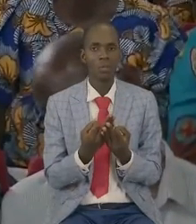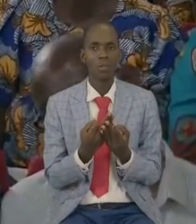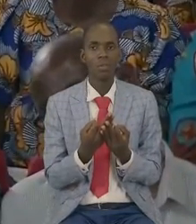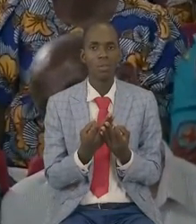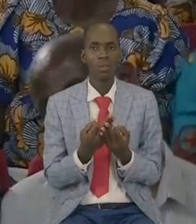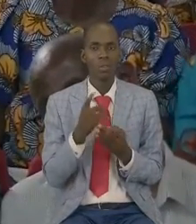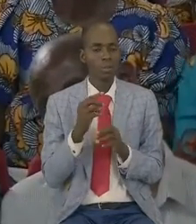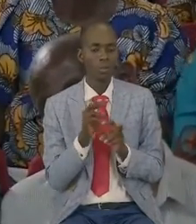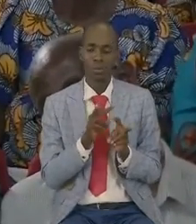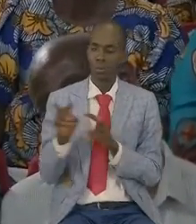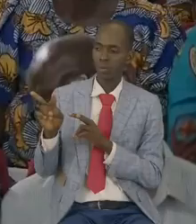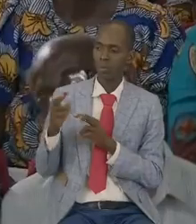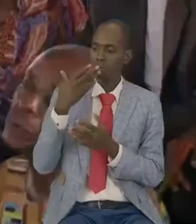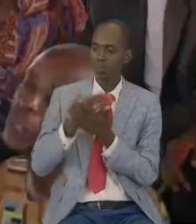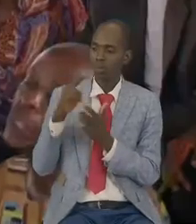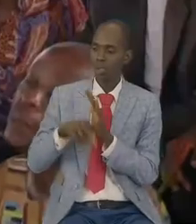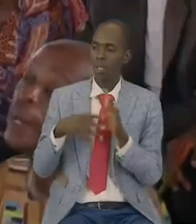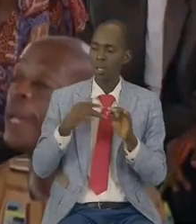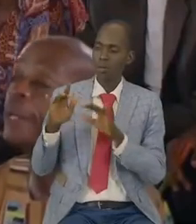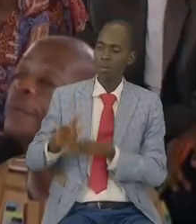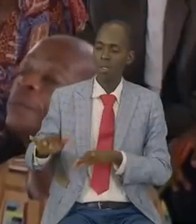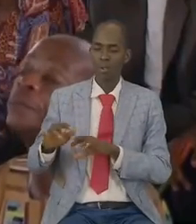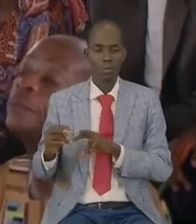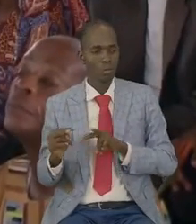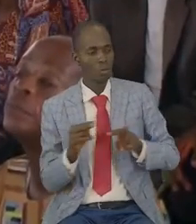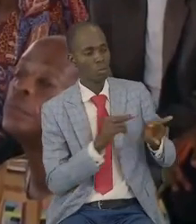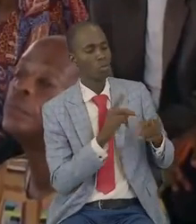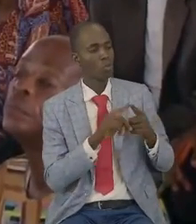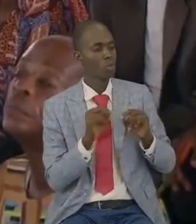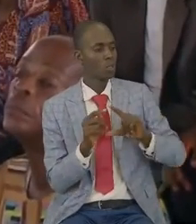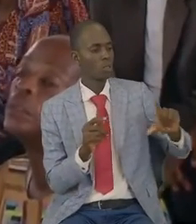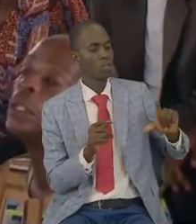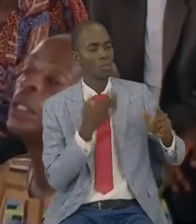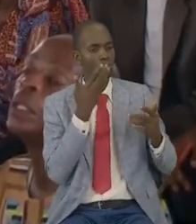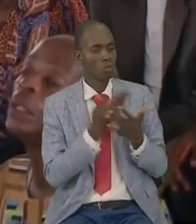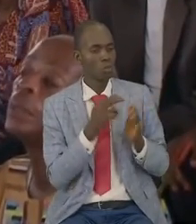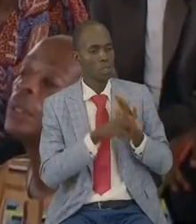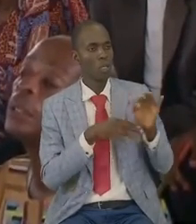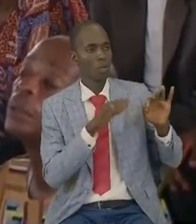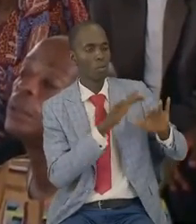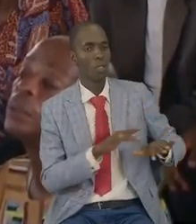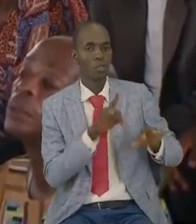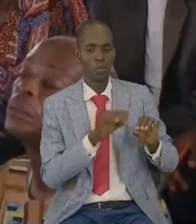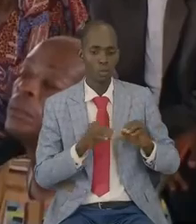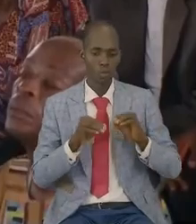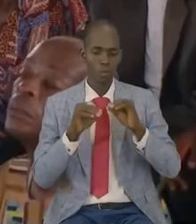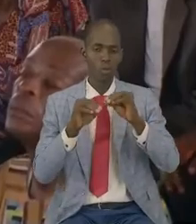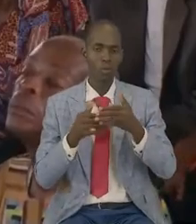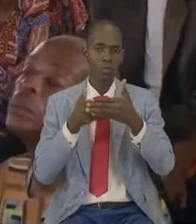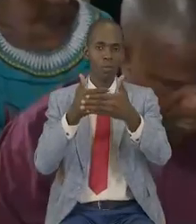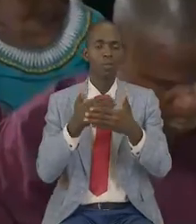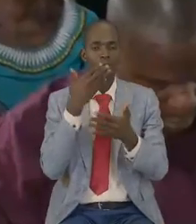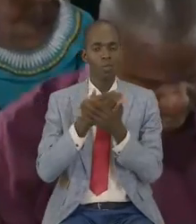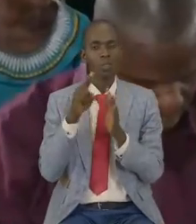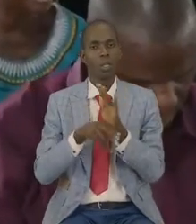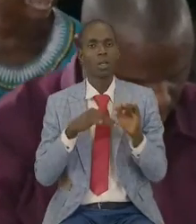to the right, goodness and mercy. Amen. You turn to the left, goodness and mercy. Amen. You move forward, goodness and